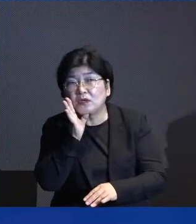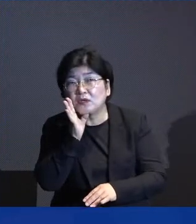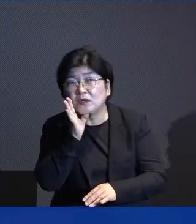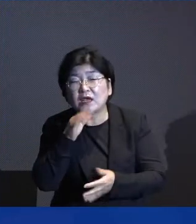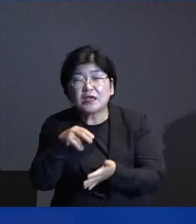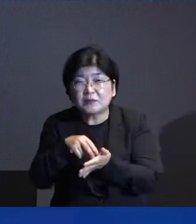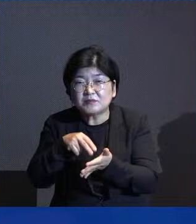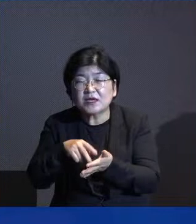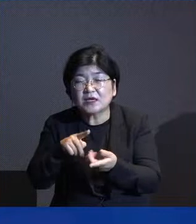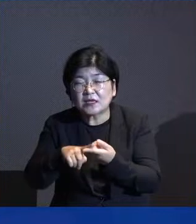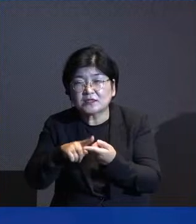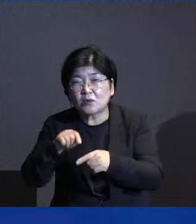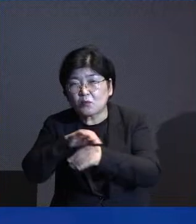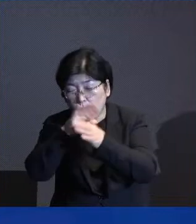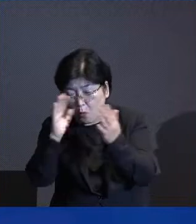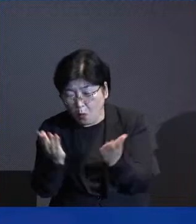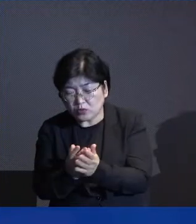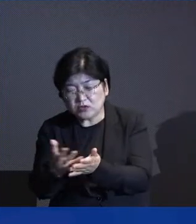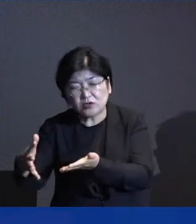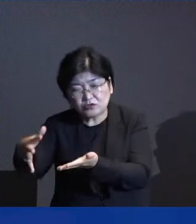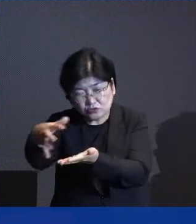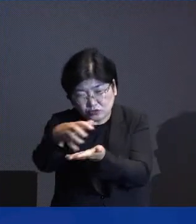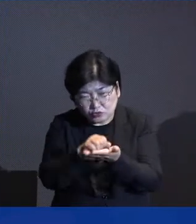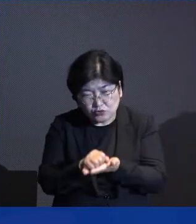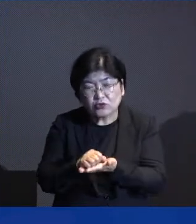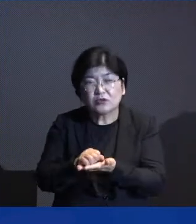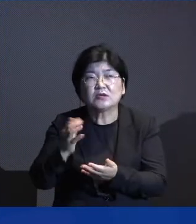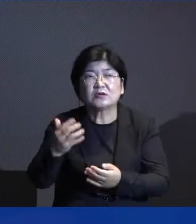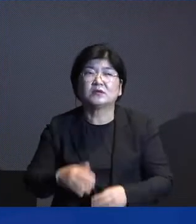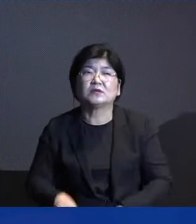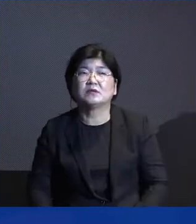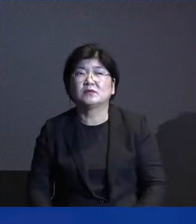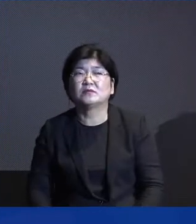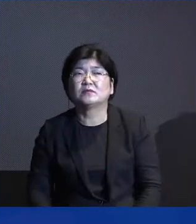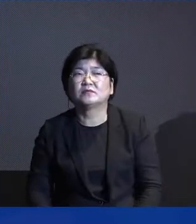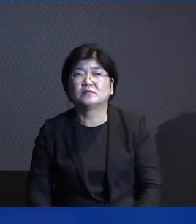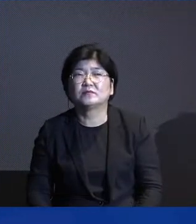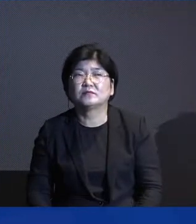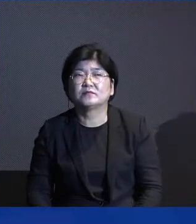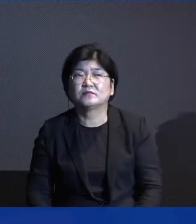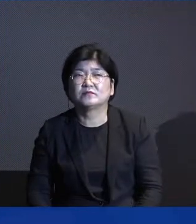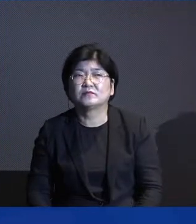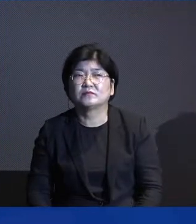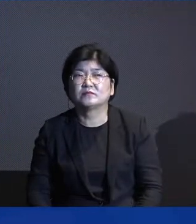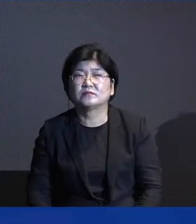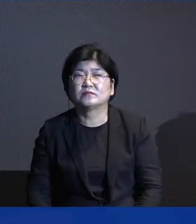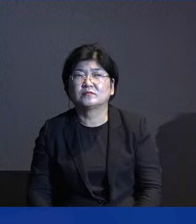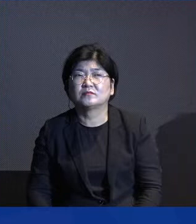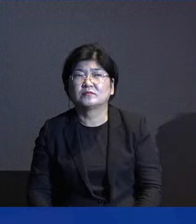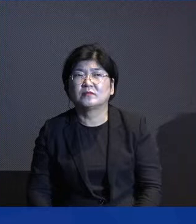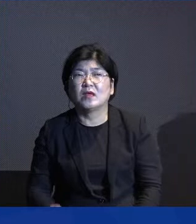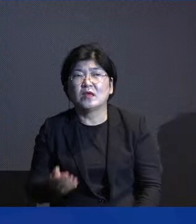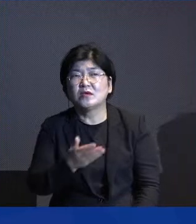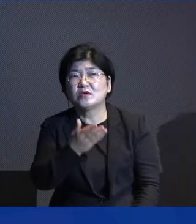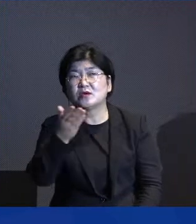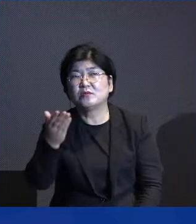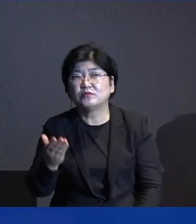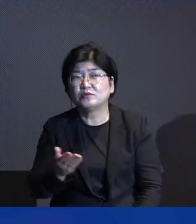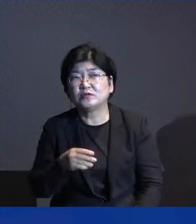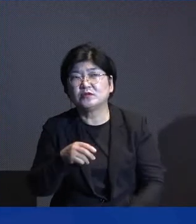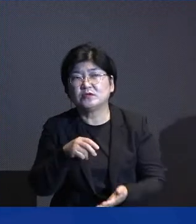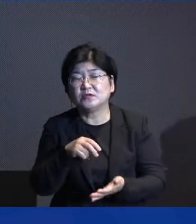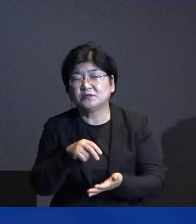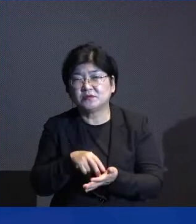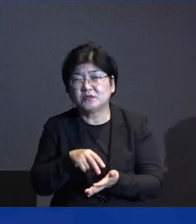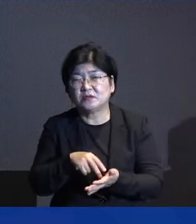grandparents and they telling that, probably we have seen life more than you, but you see life through our eyes. And